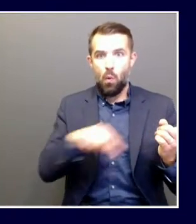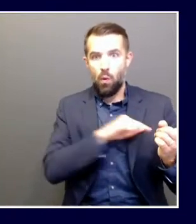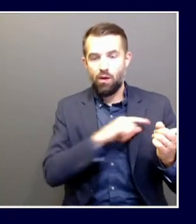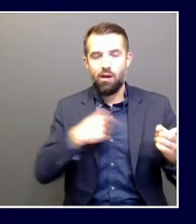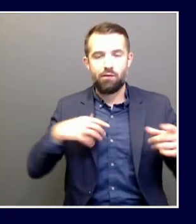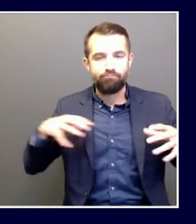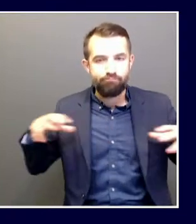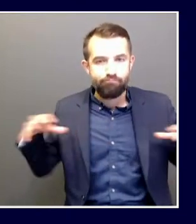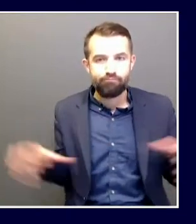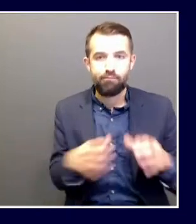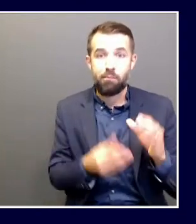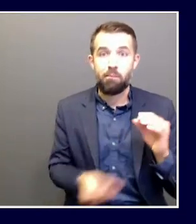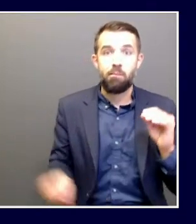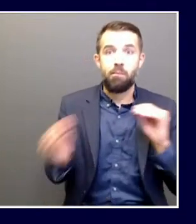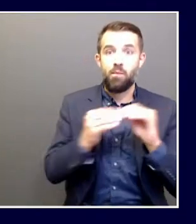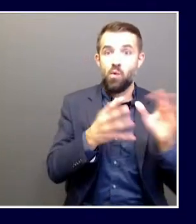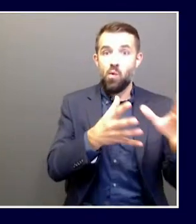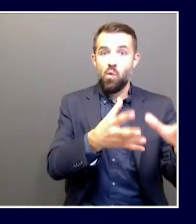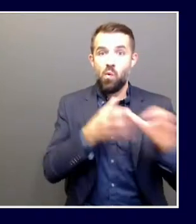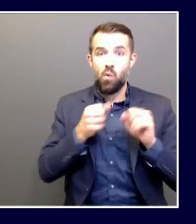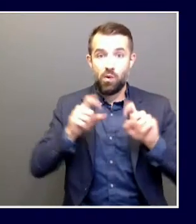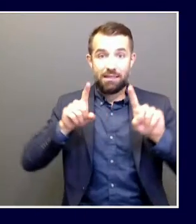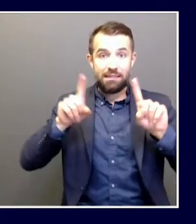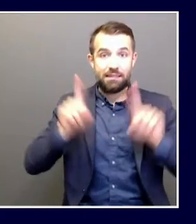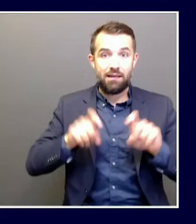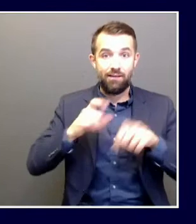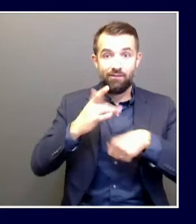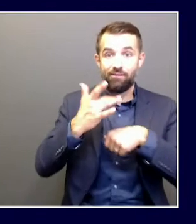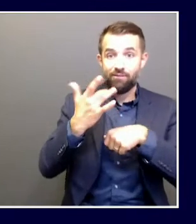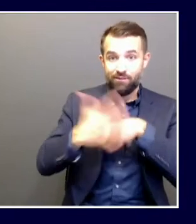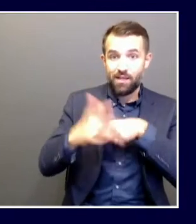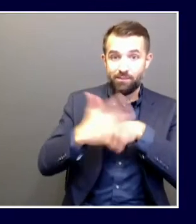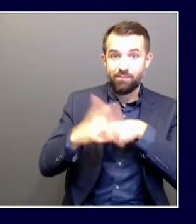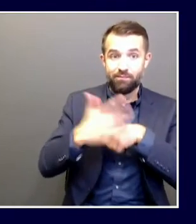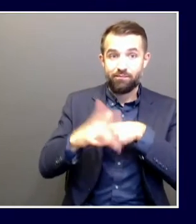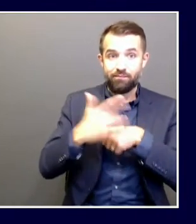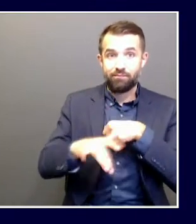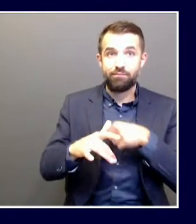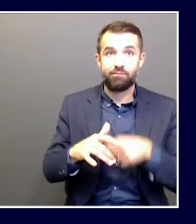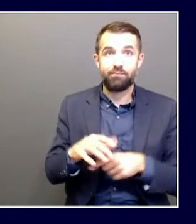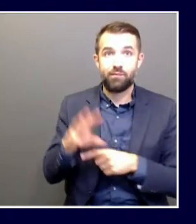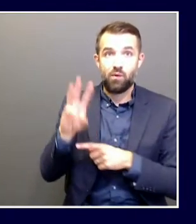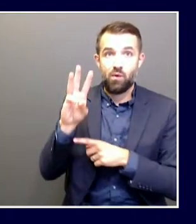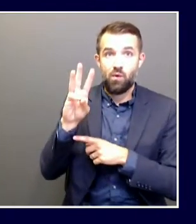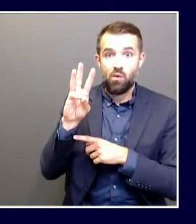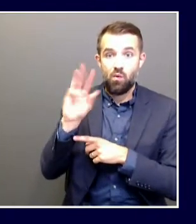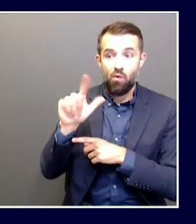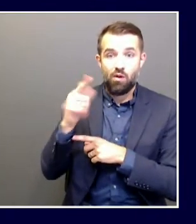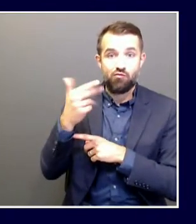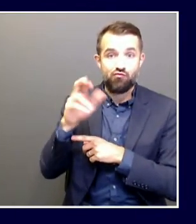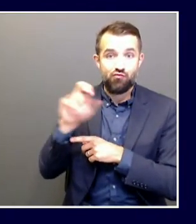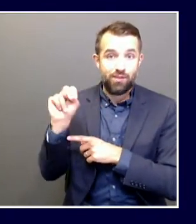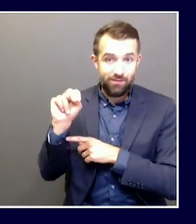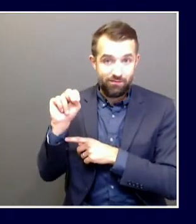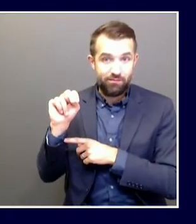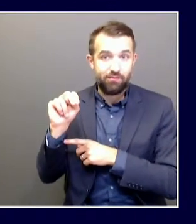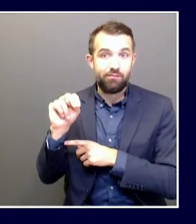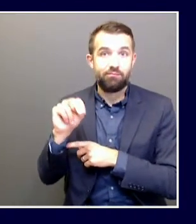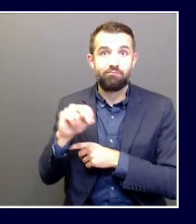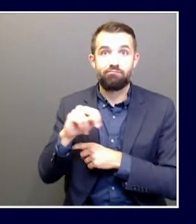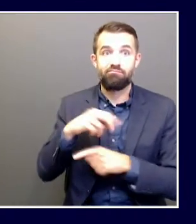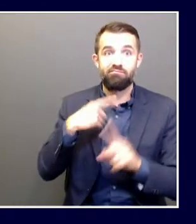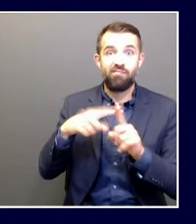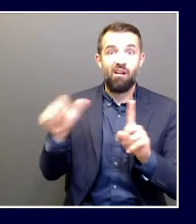testing that much more available in Maine at locations like Walgreens. your child has those symptoms that could be